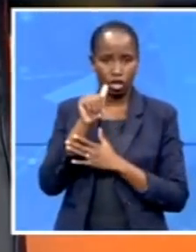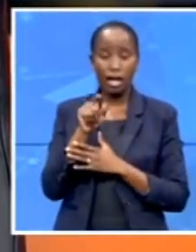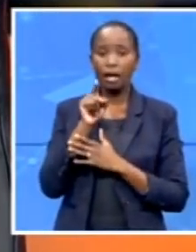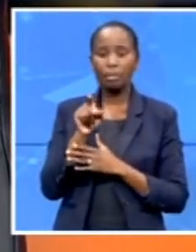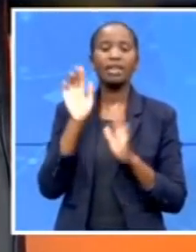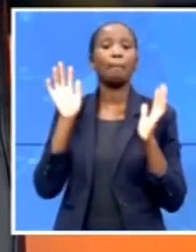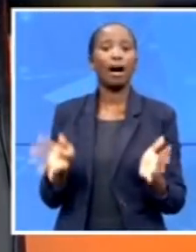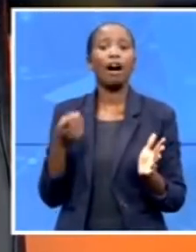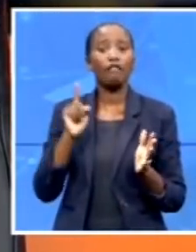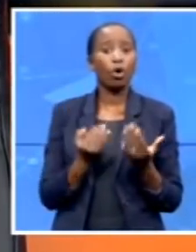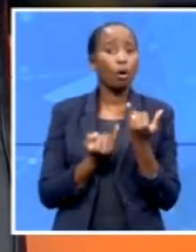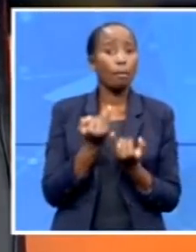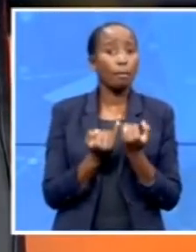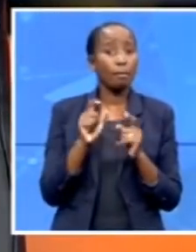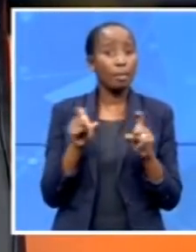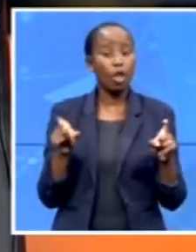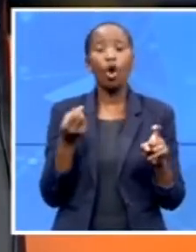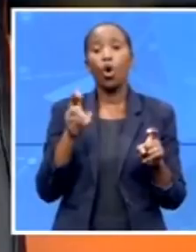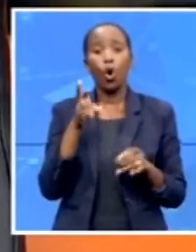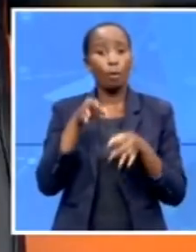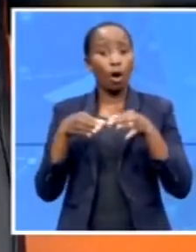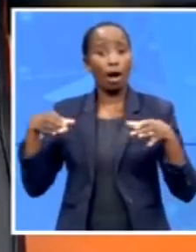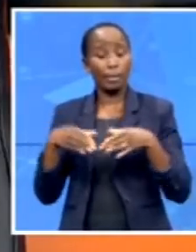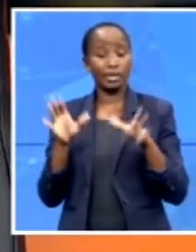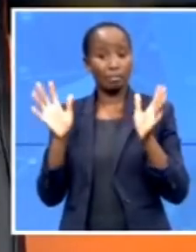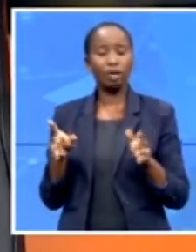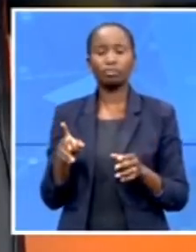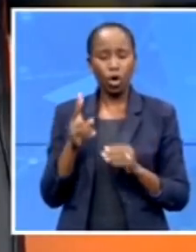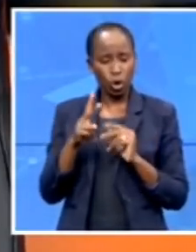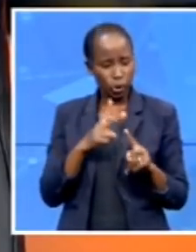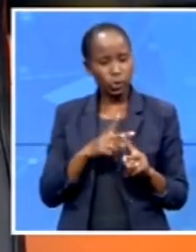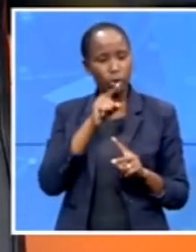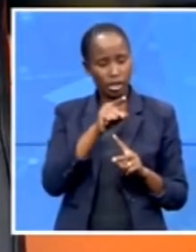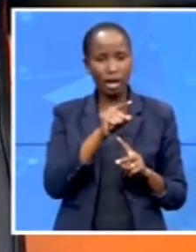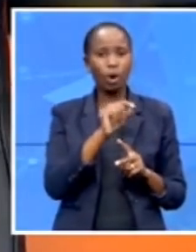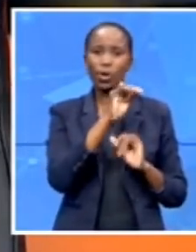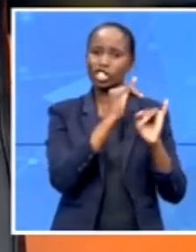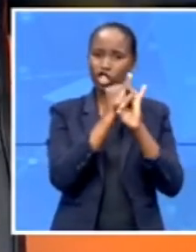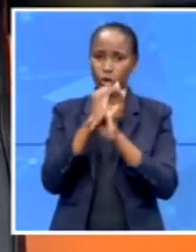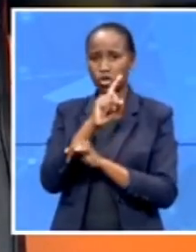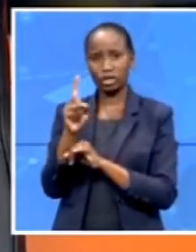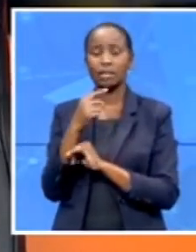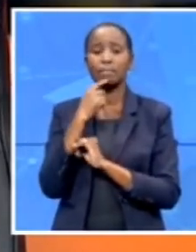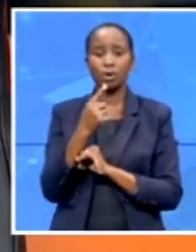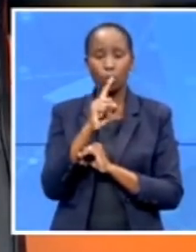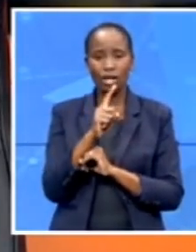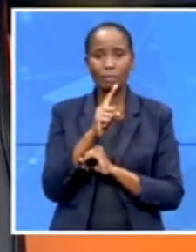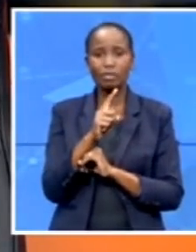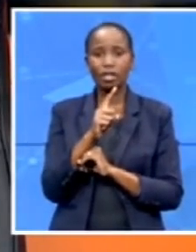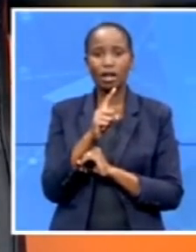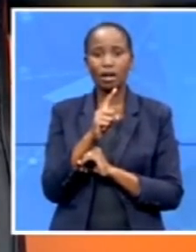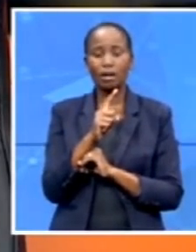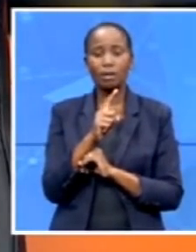It's the affirmation of institutions and whether the electorate and citizenry more broadly actually trust